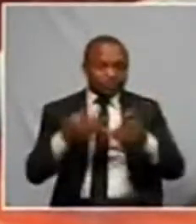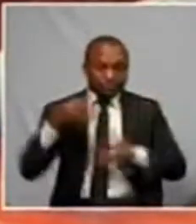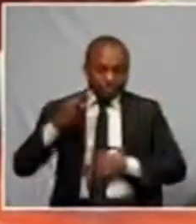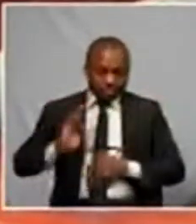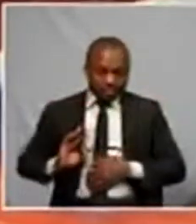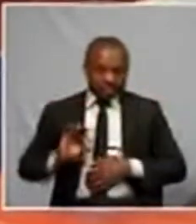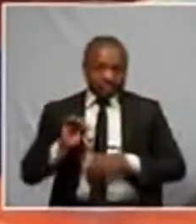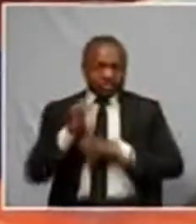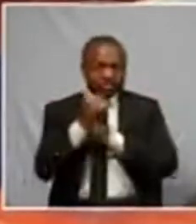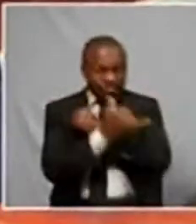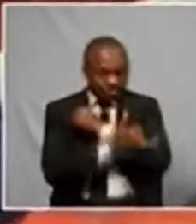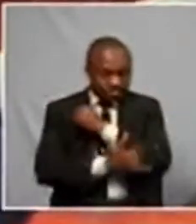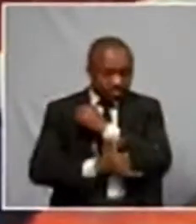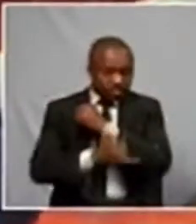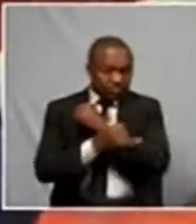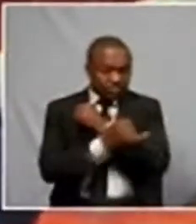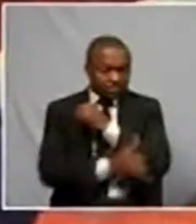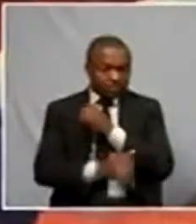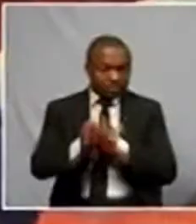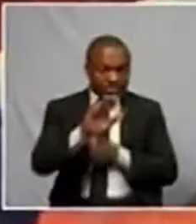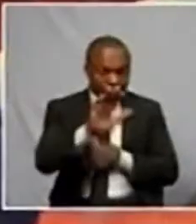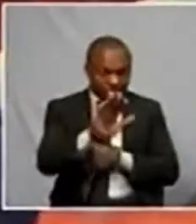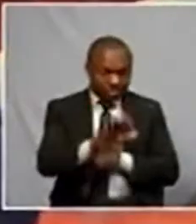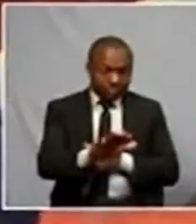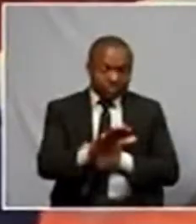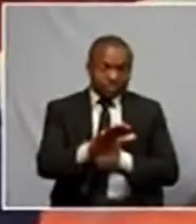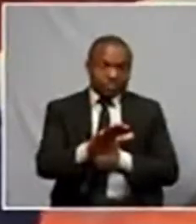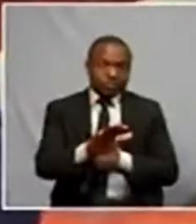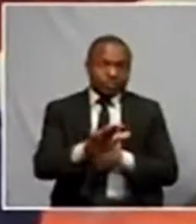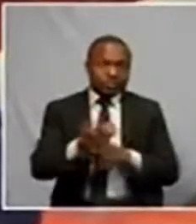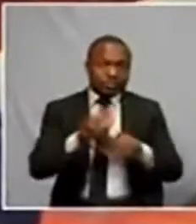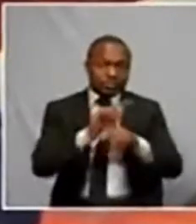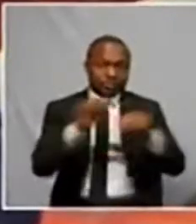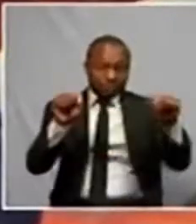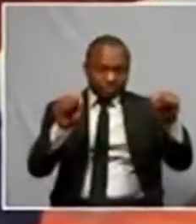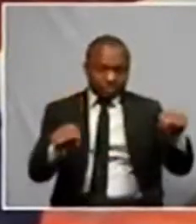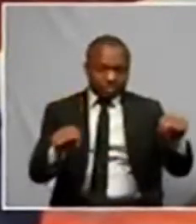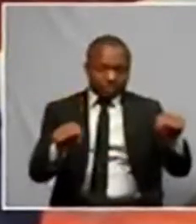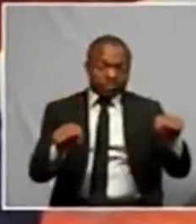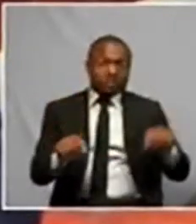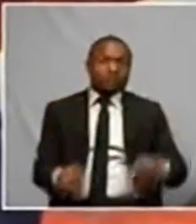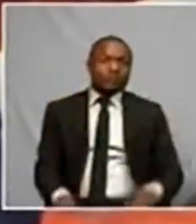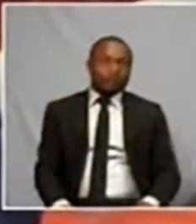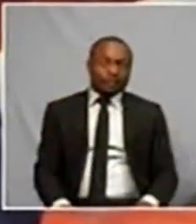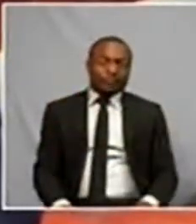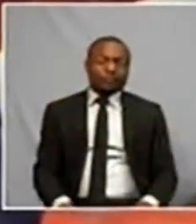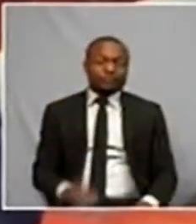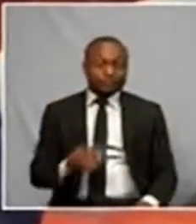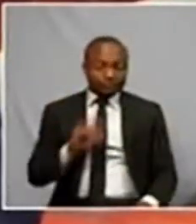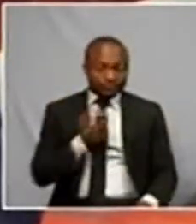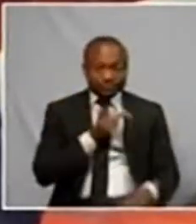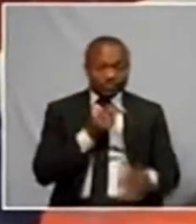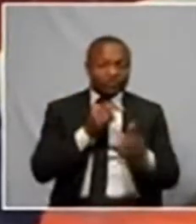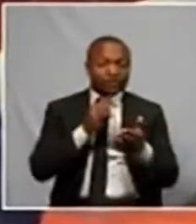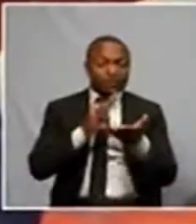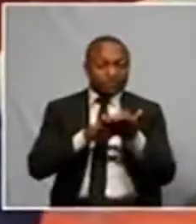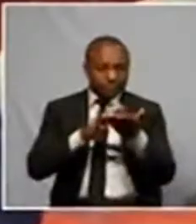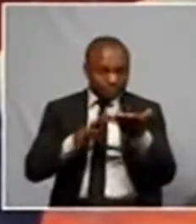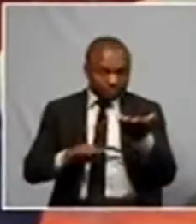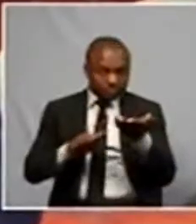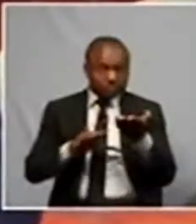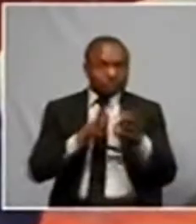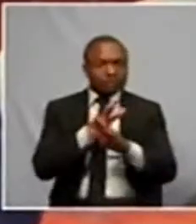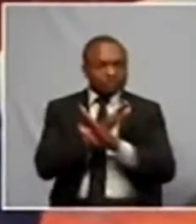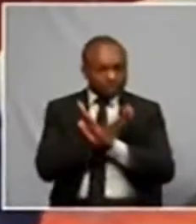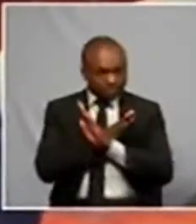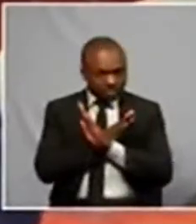a country. We put it out there as on the table. And we do believe, Chair, that the fact that Zambia